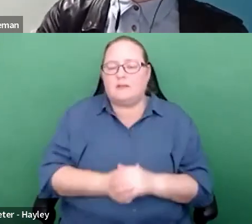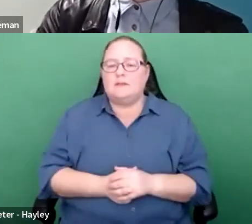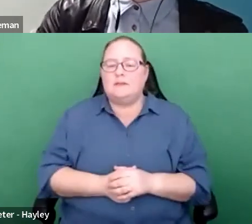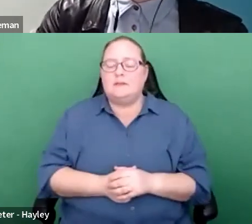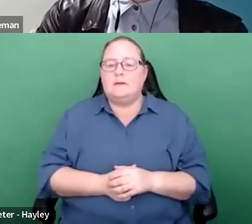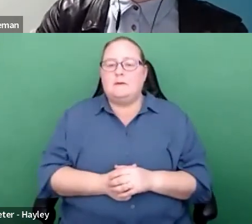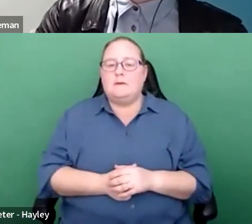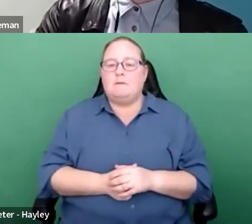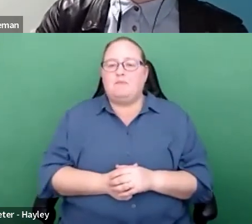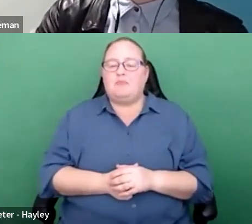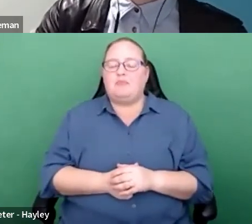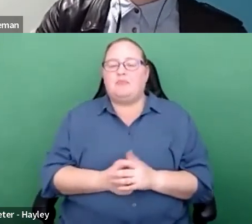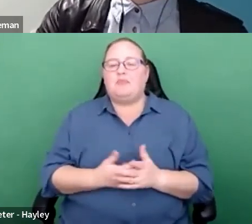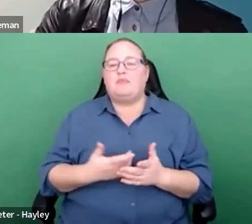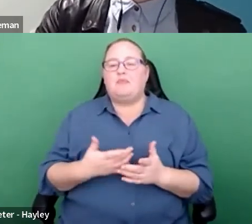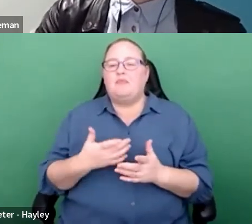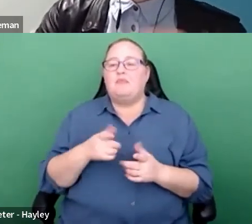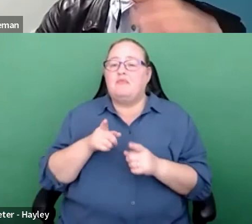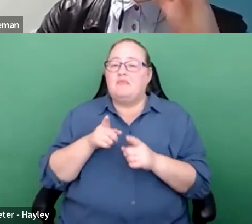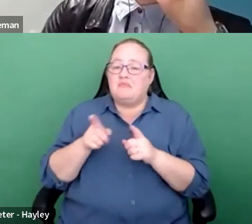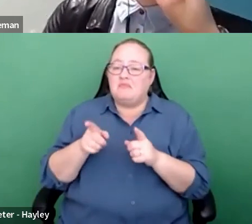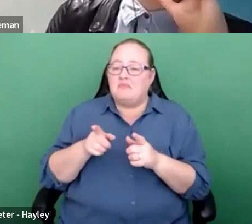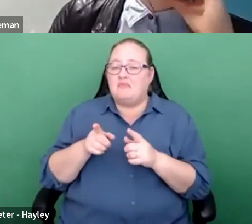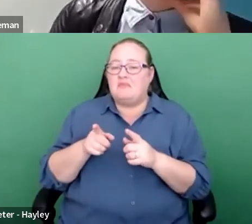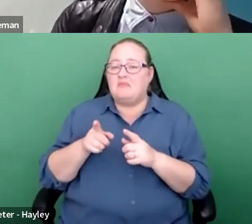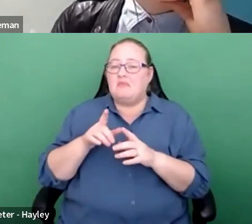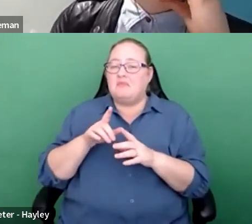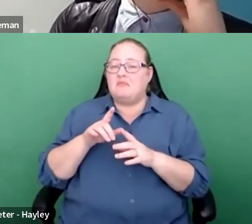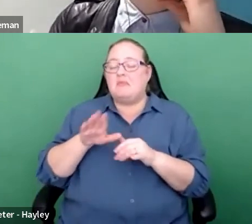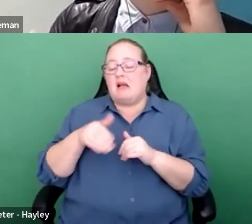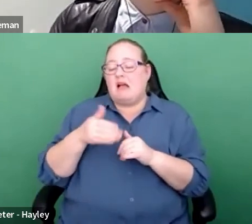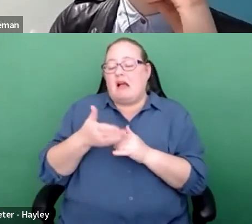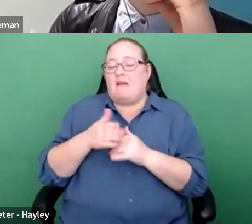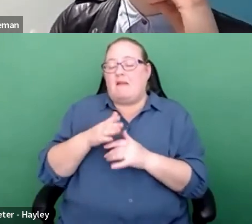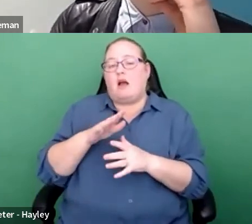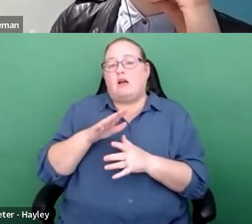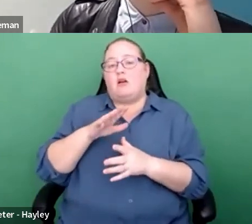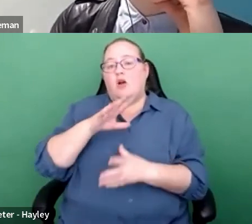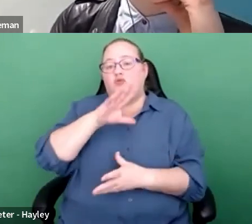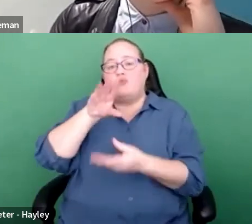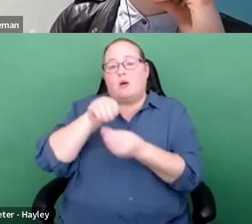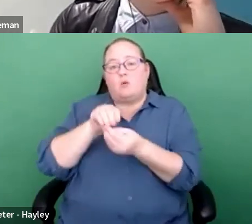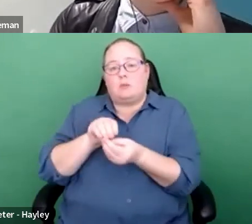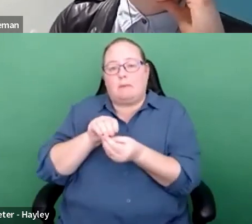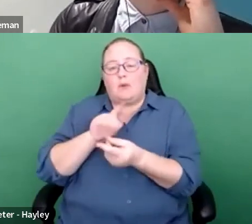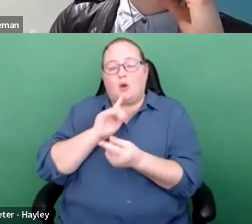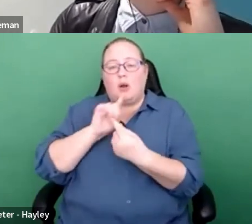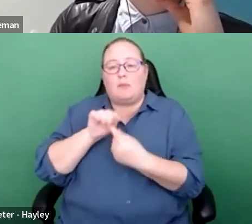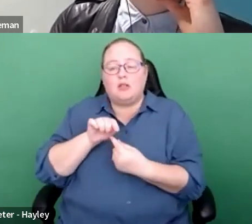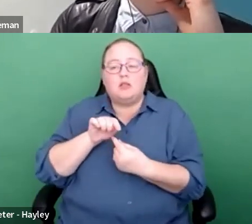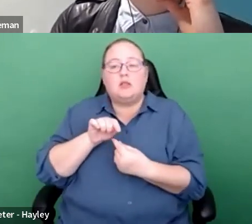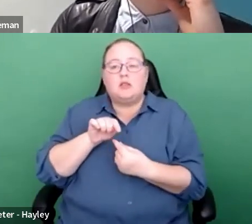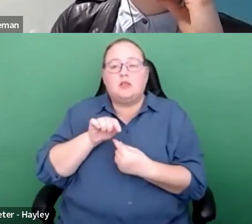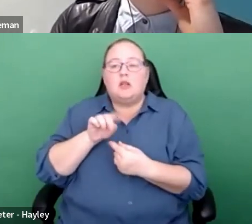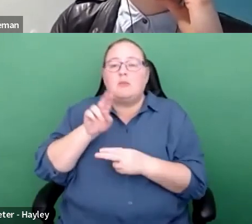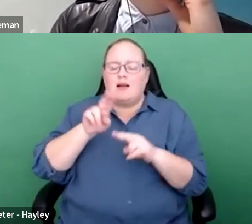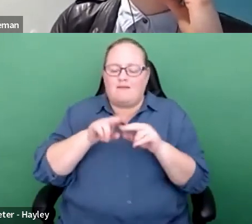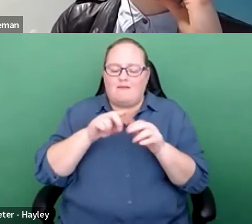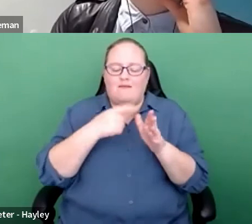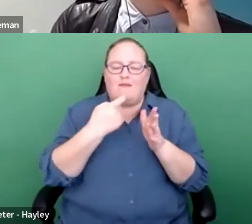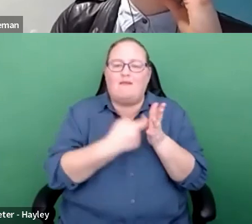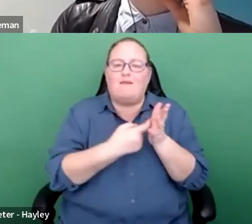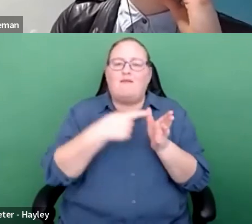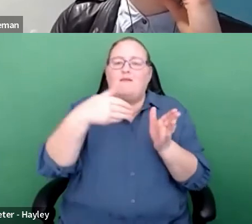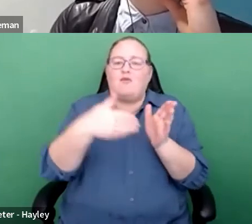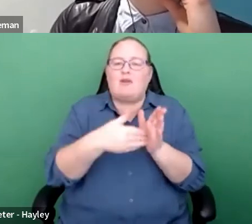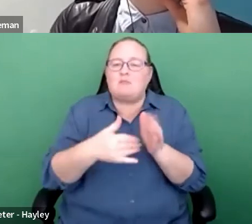to you to answer, maybe in a rounding up of comments at the end. But let me hand over to Faraz, maybe for the last question, or if